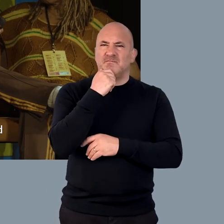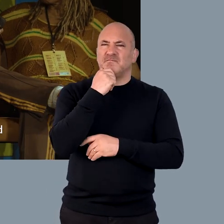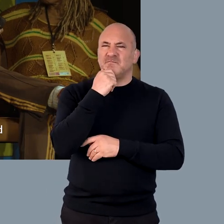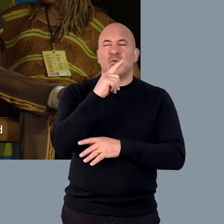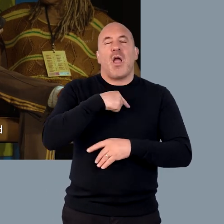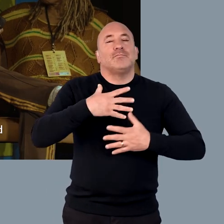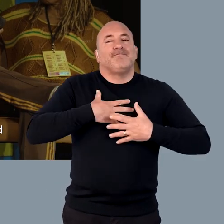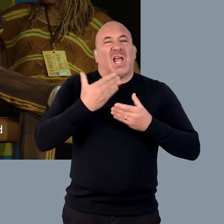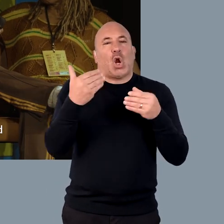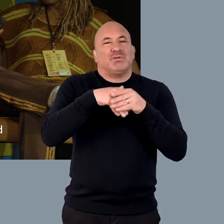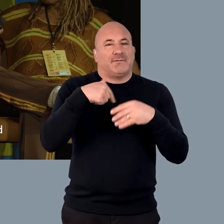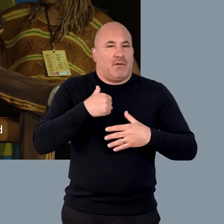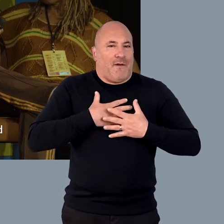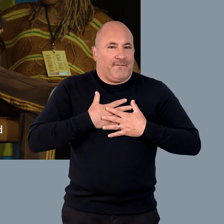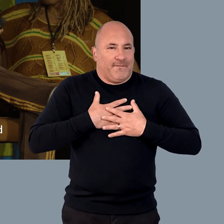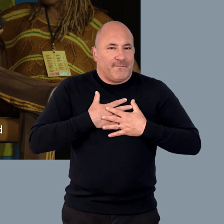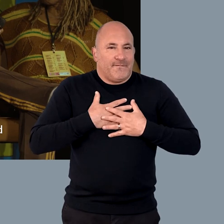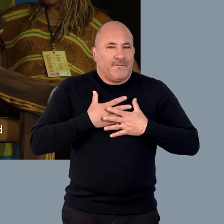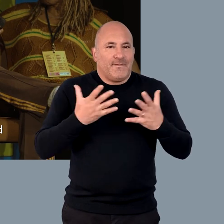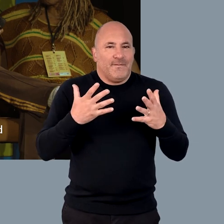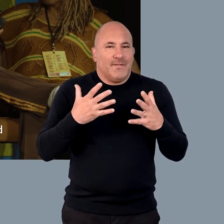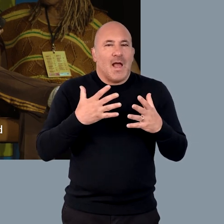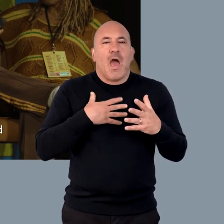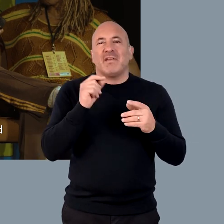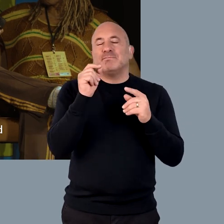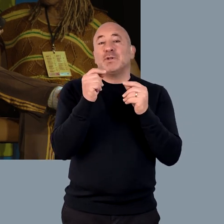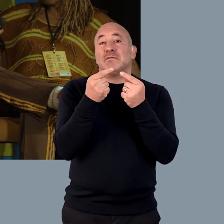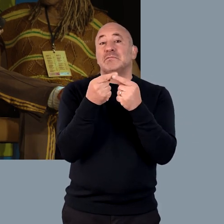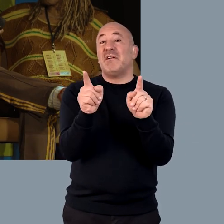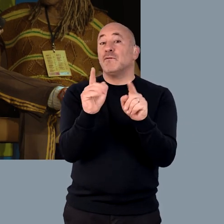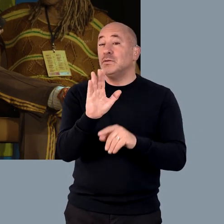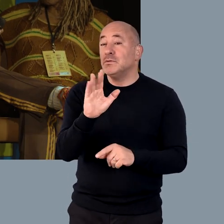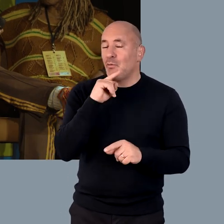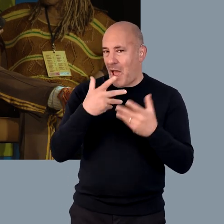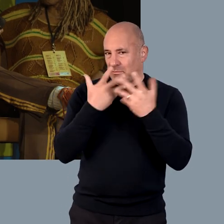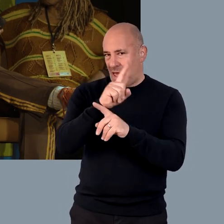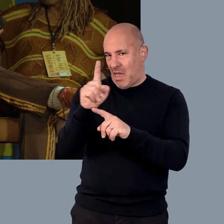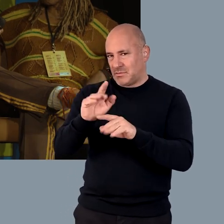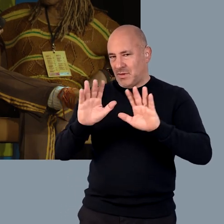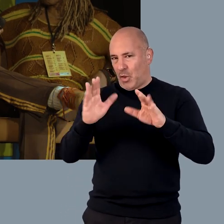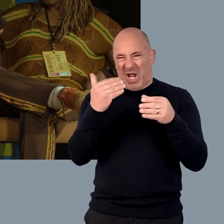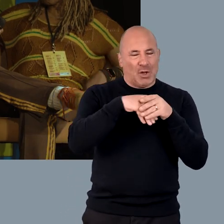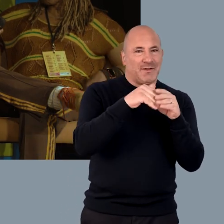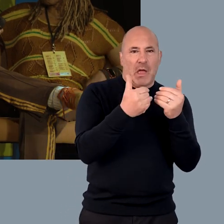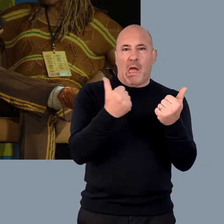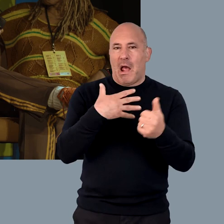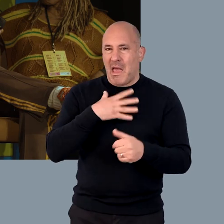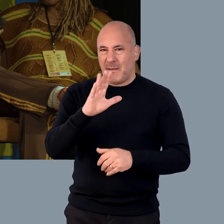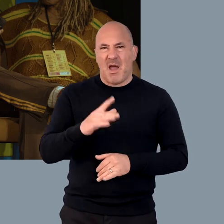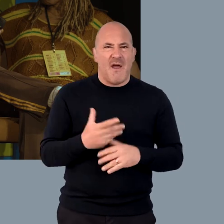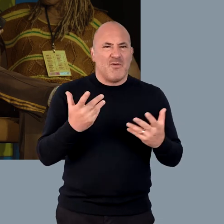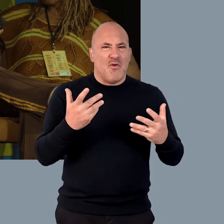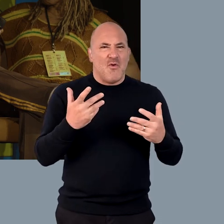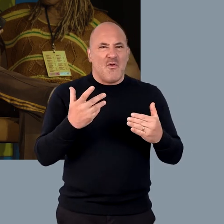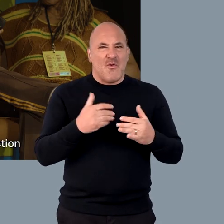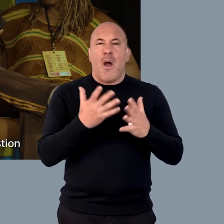to want to do things that were I I loved I love inclusivity. I also love a little bit of exclusivity And we'll come to